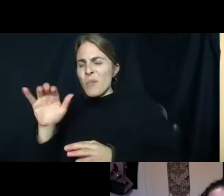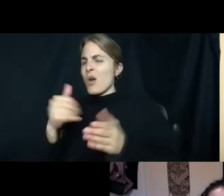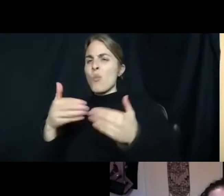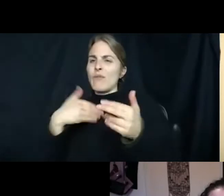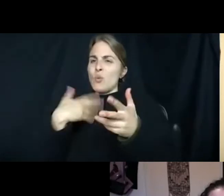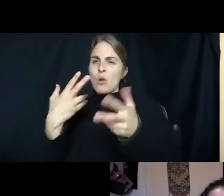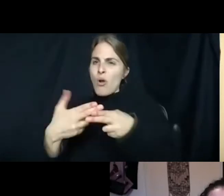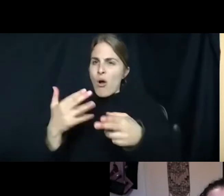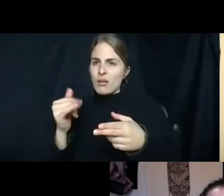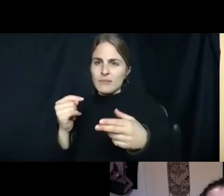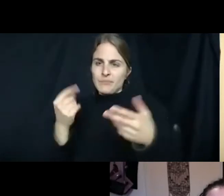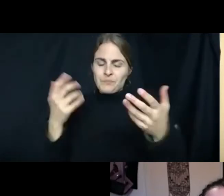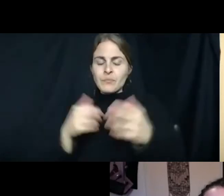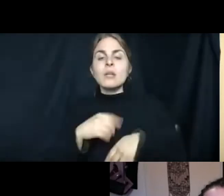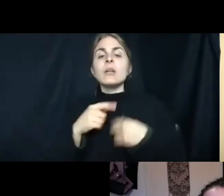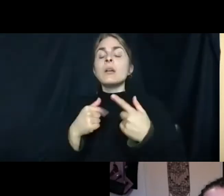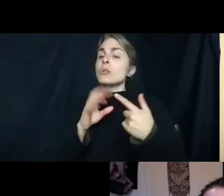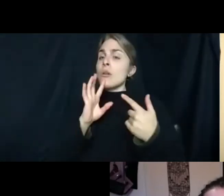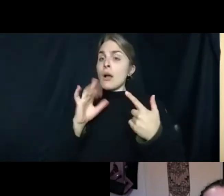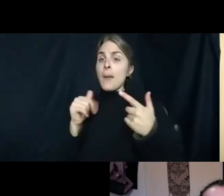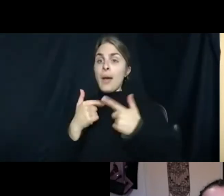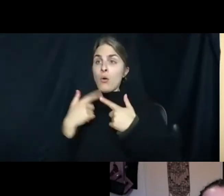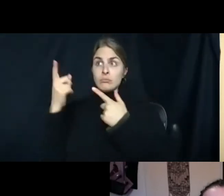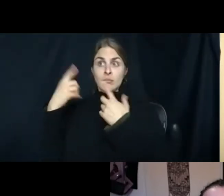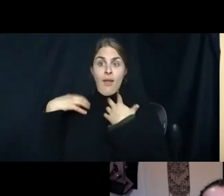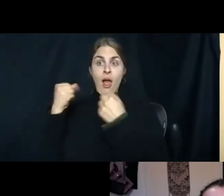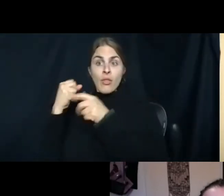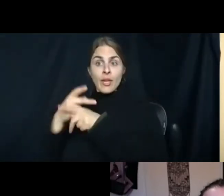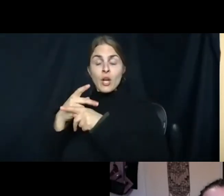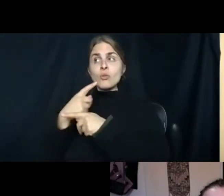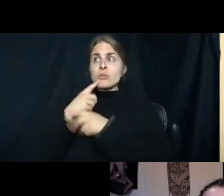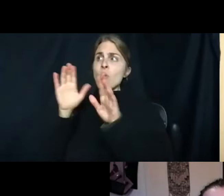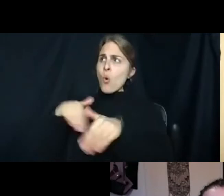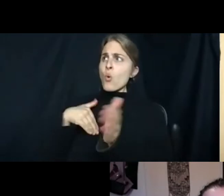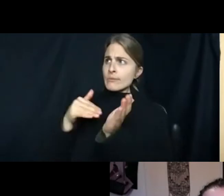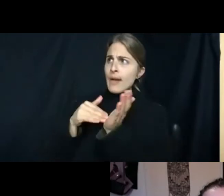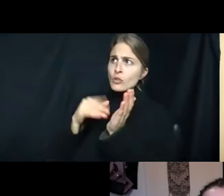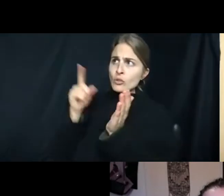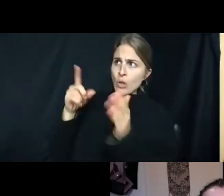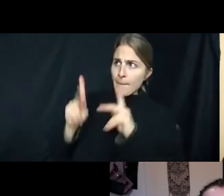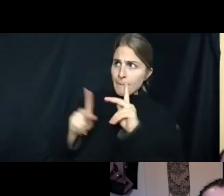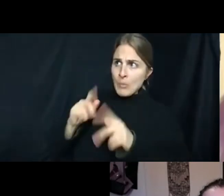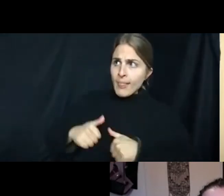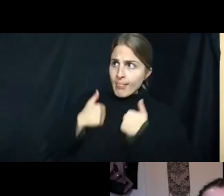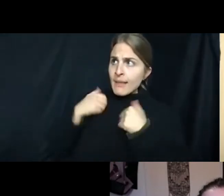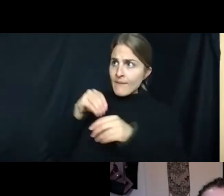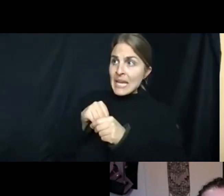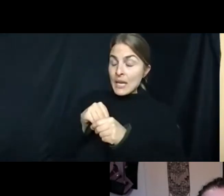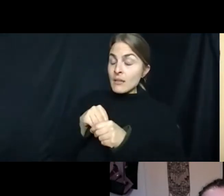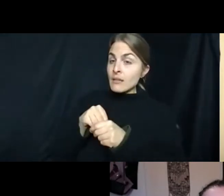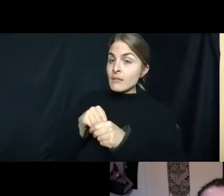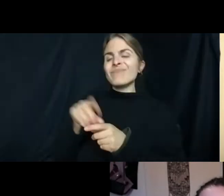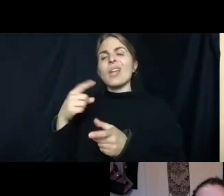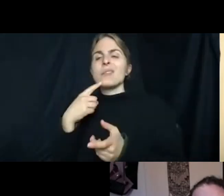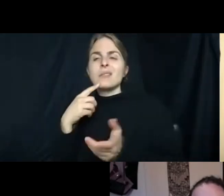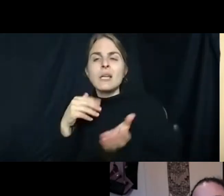you know, when we talk about healthcare, we're like, oh, doctors are people that live in a fat phobic, and I'm saying doctors just